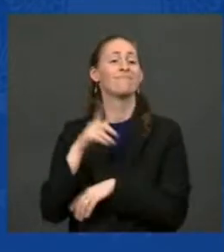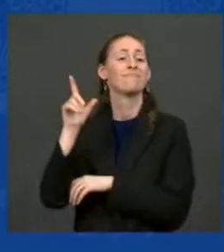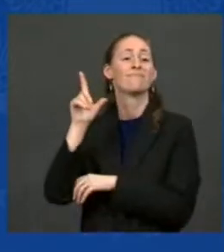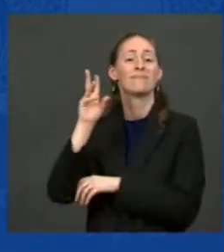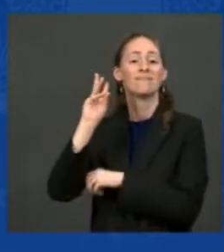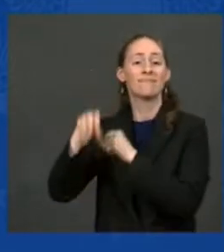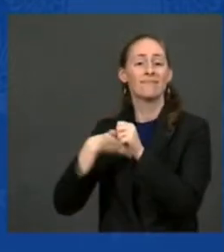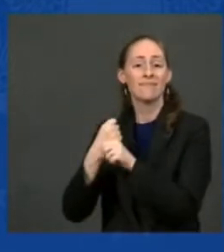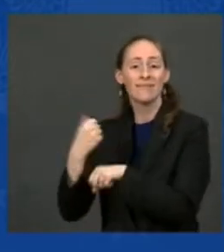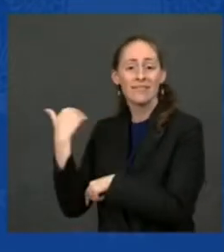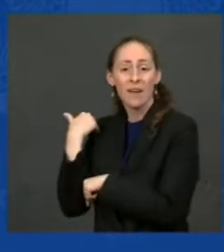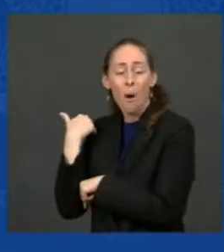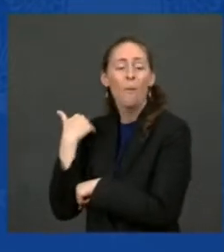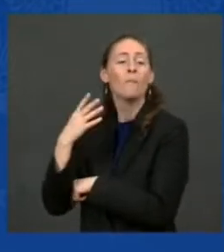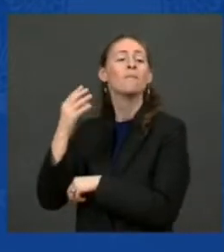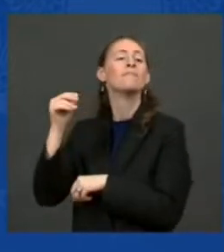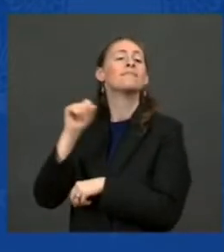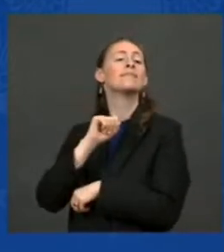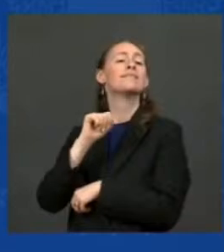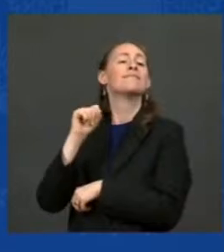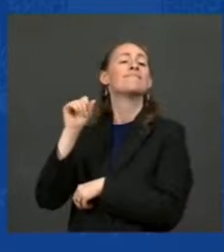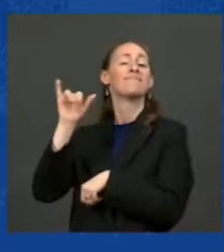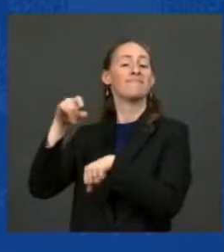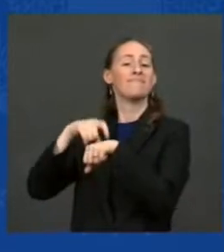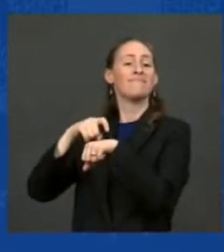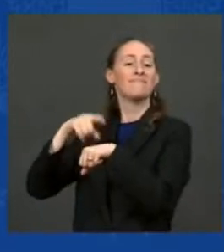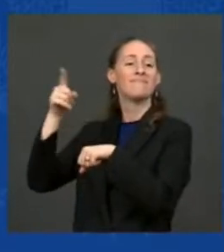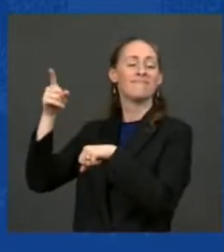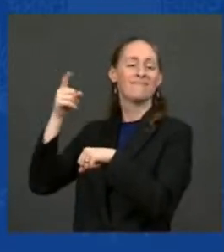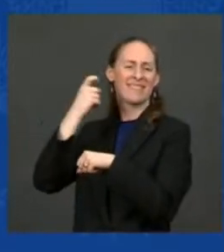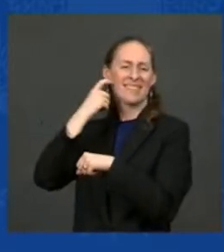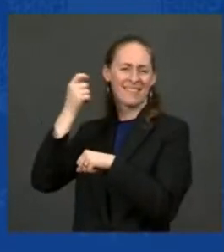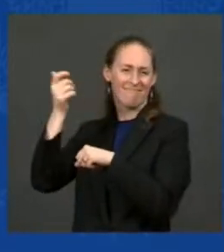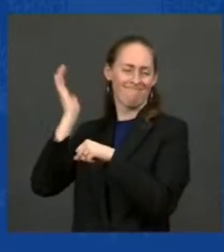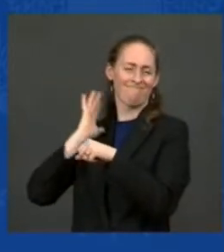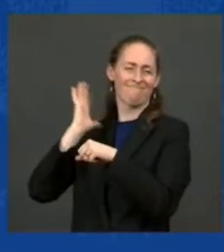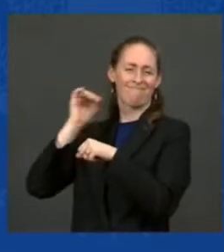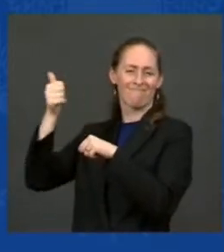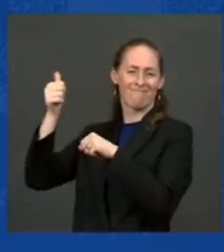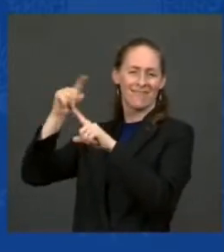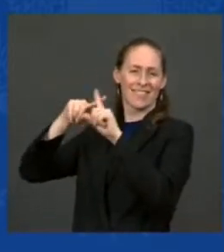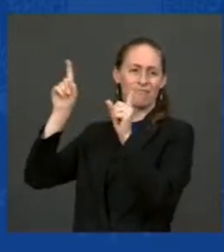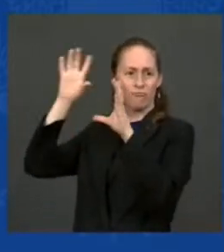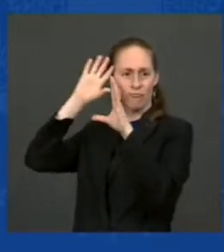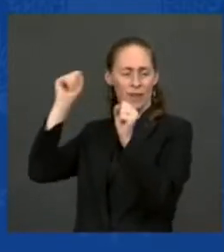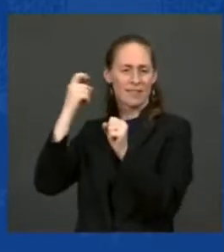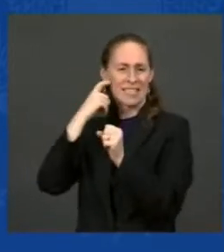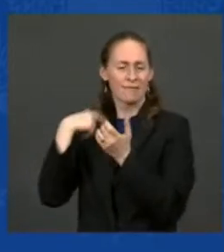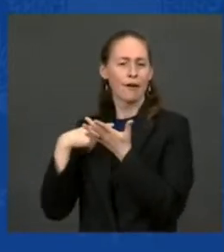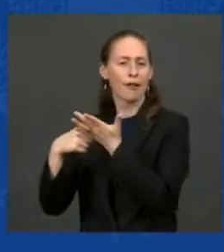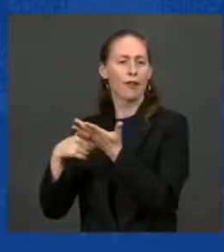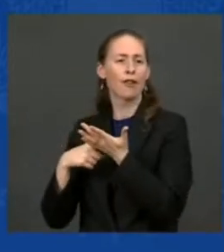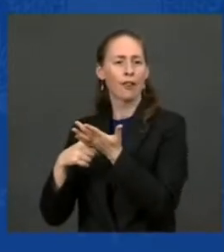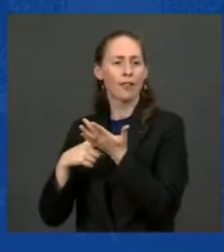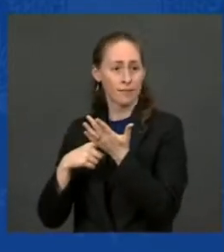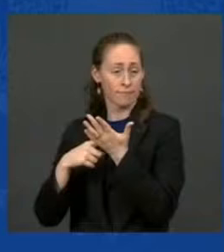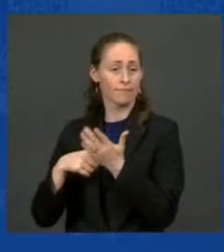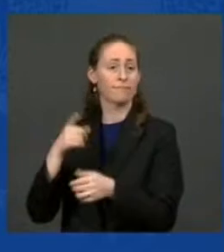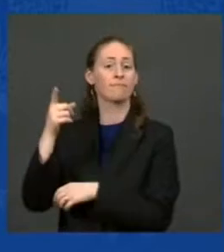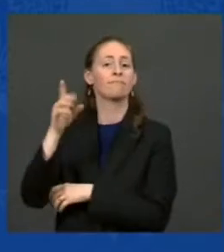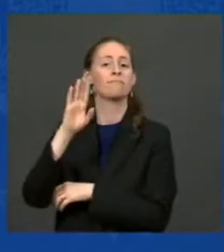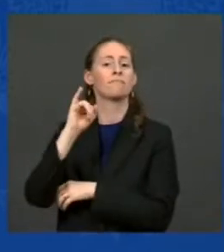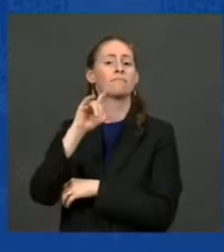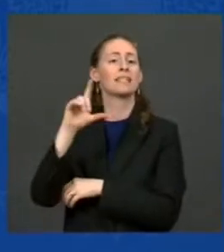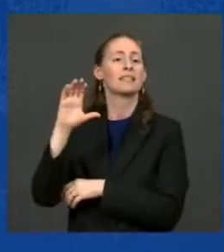Senator, United States President, who I just spoke to, Chris, literally an hour and a half ago, Bill Clinton, and he sends his best,